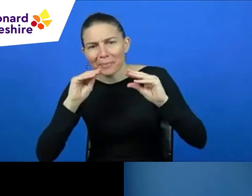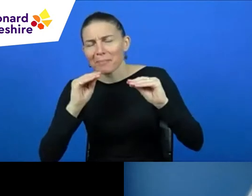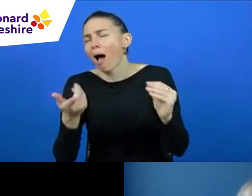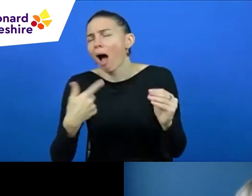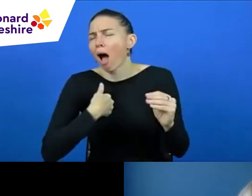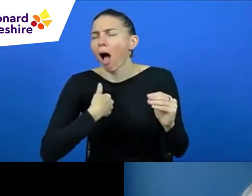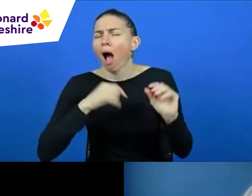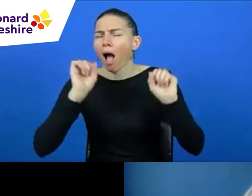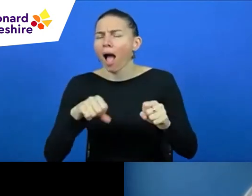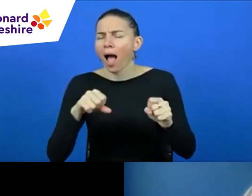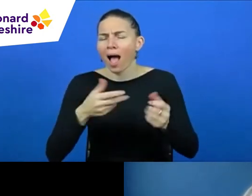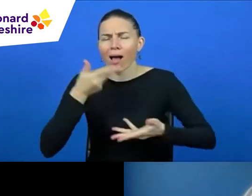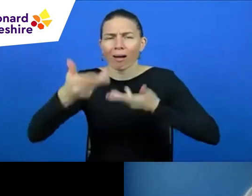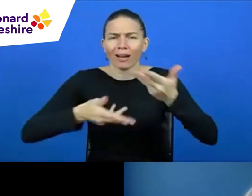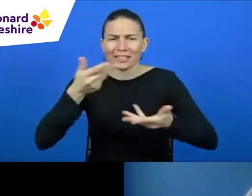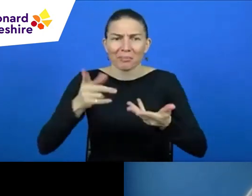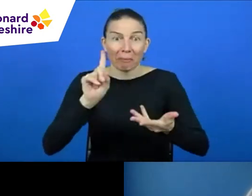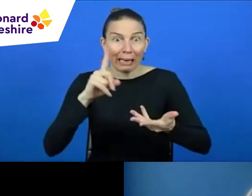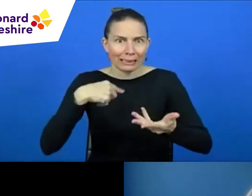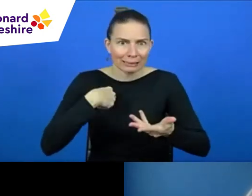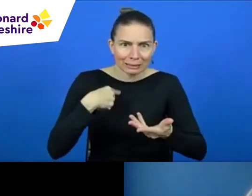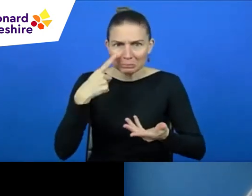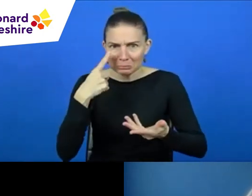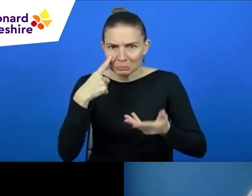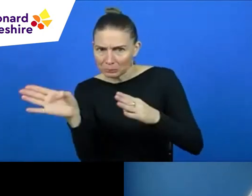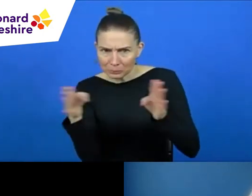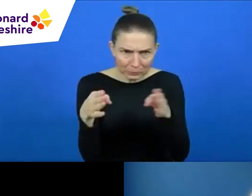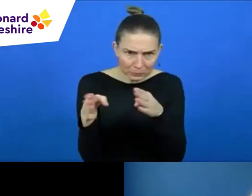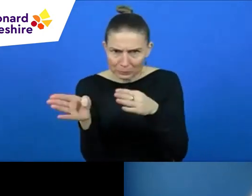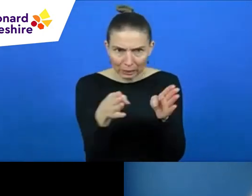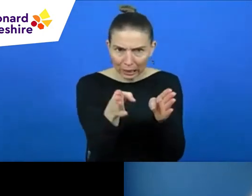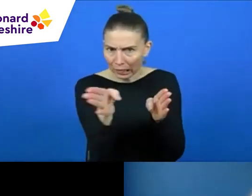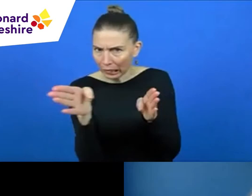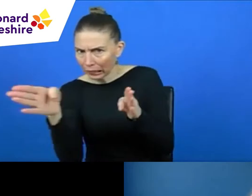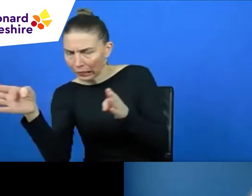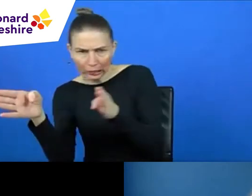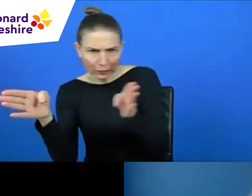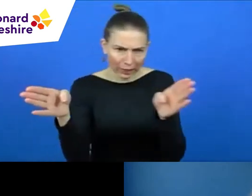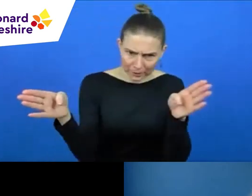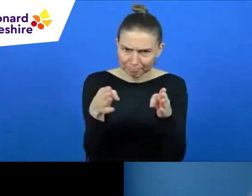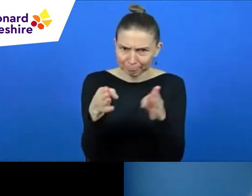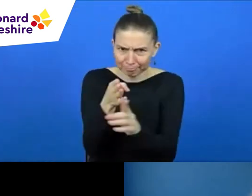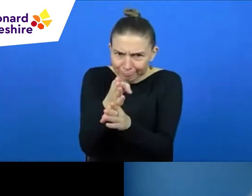didn't expect. So I'll desperately try today to keep us on track.